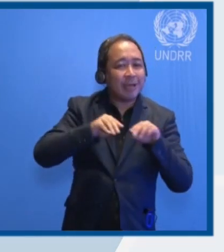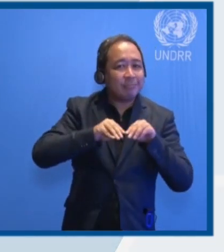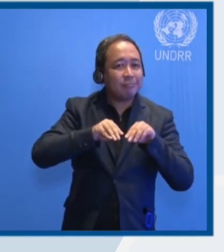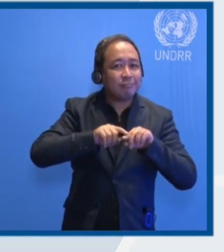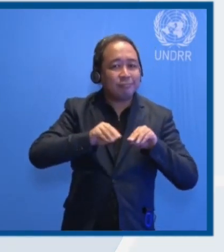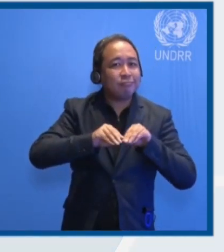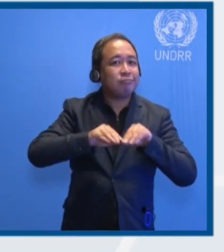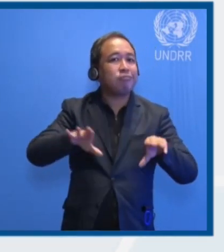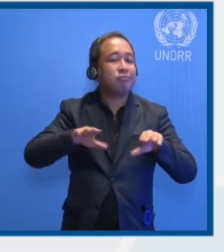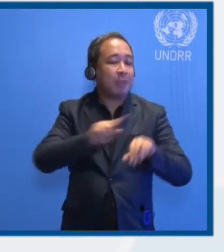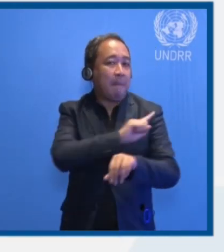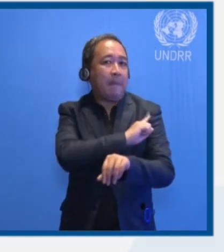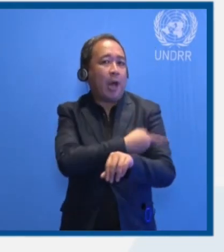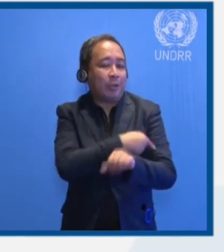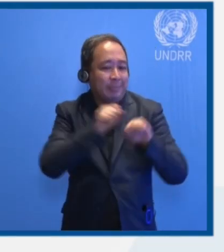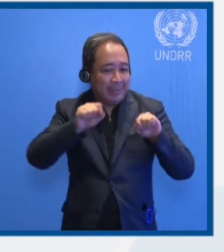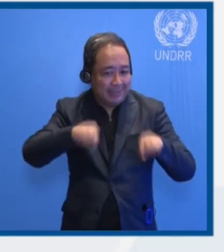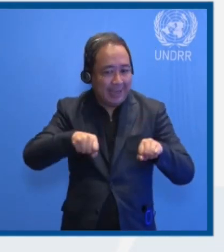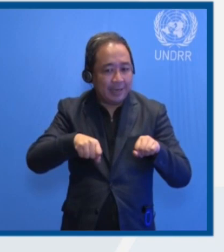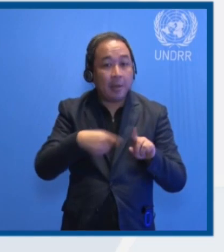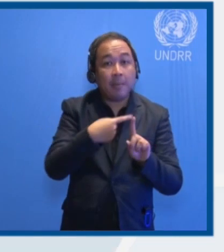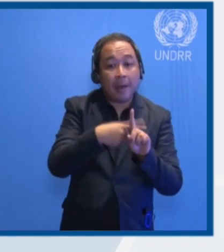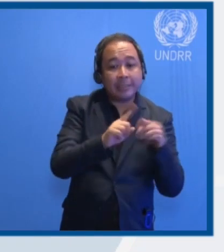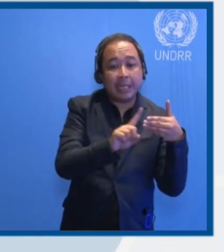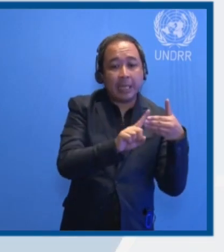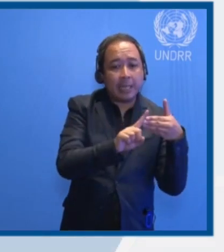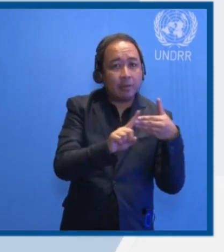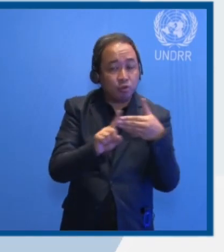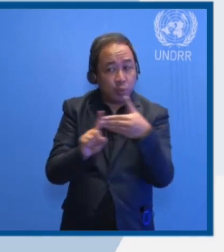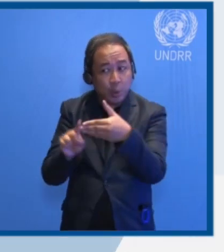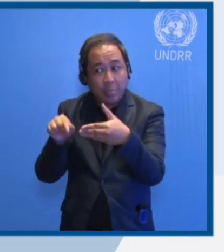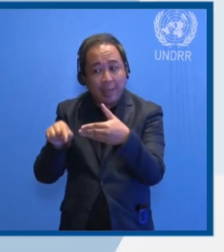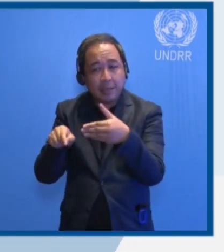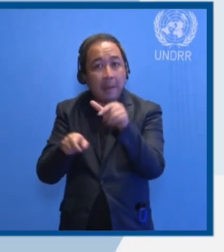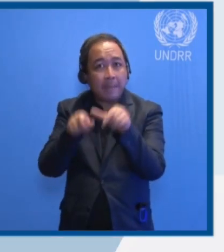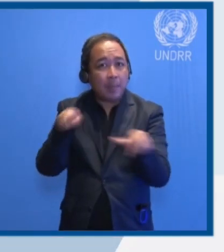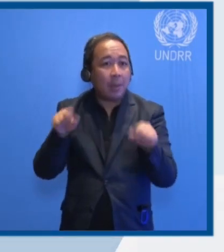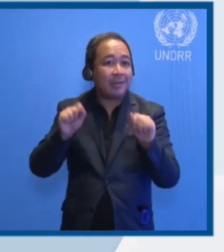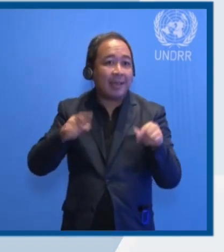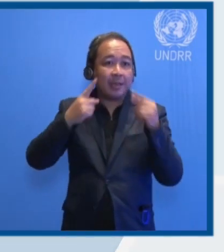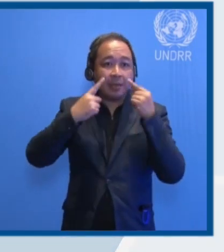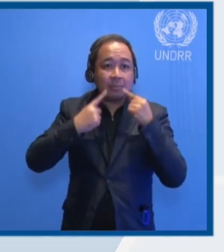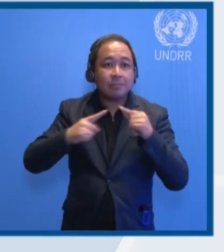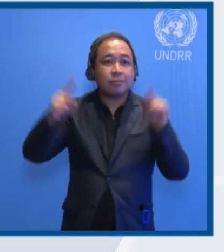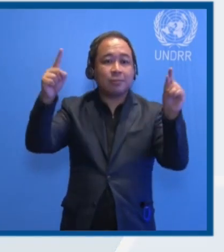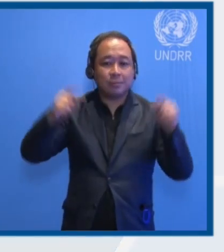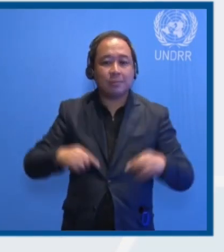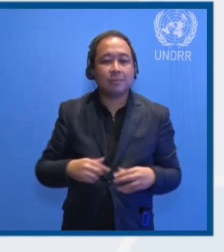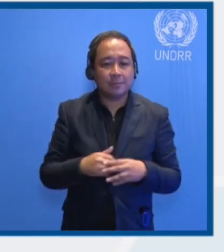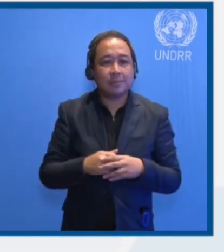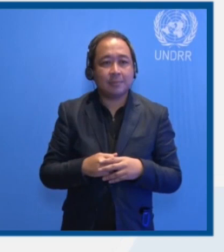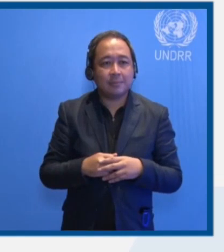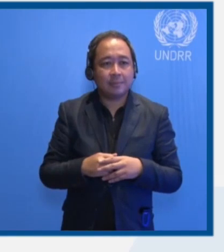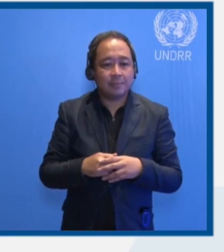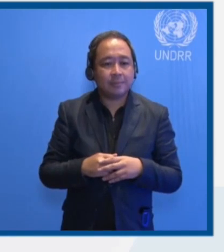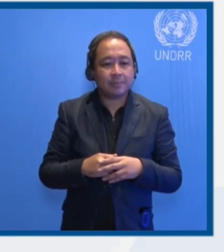parties such as UNFCCC, UNCBD, and UNCCD. I have just attended in COP15 UNCCD